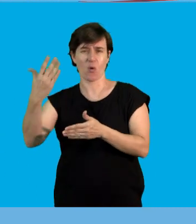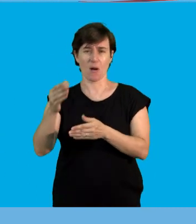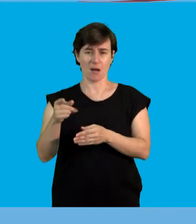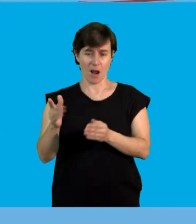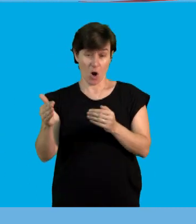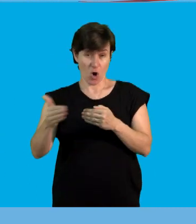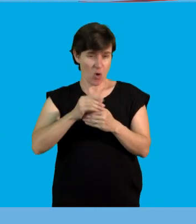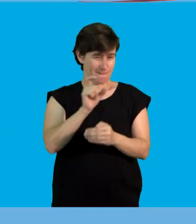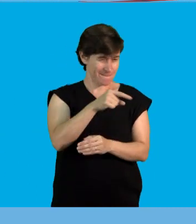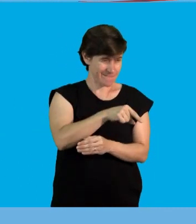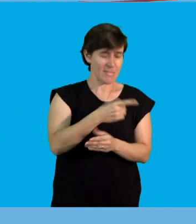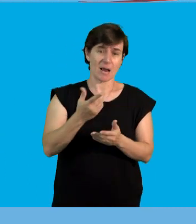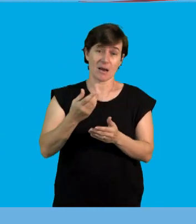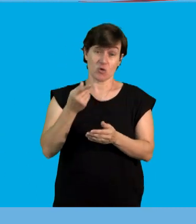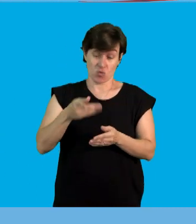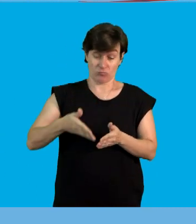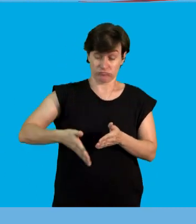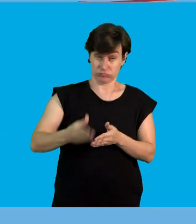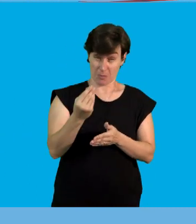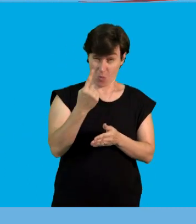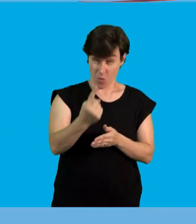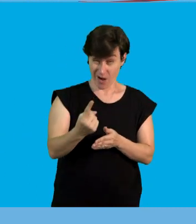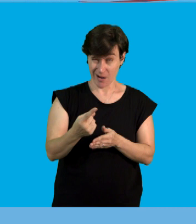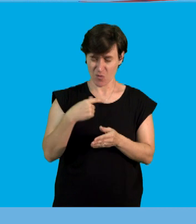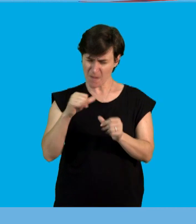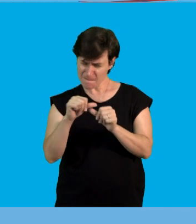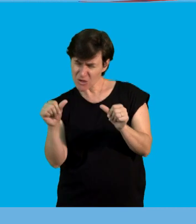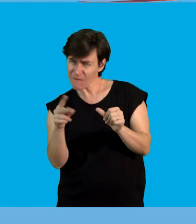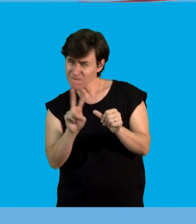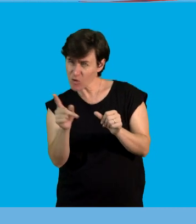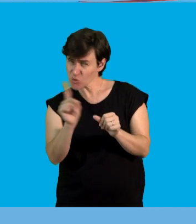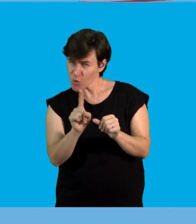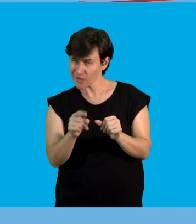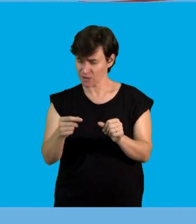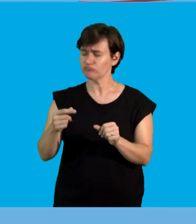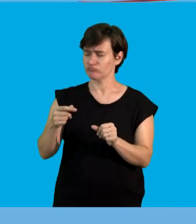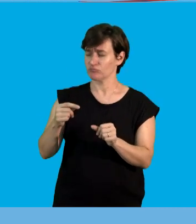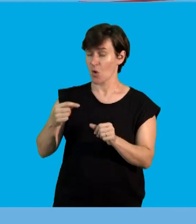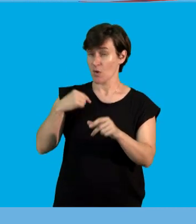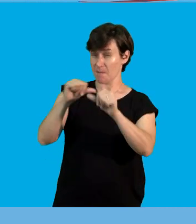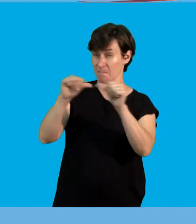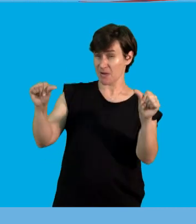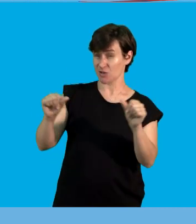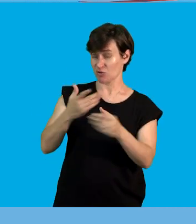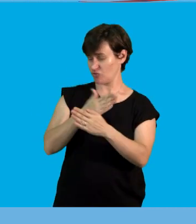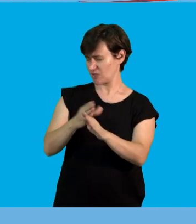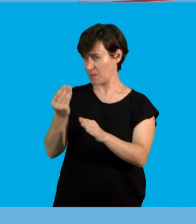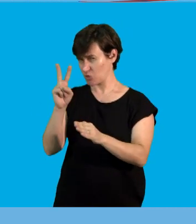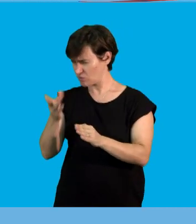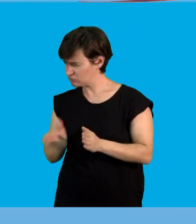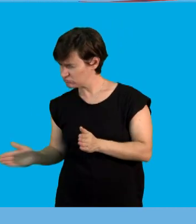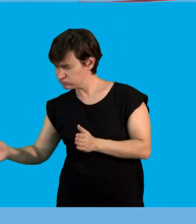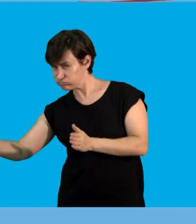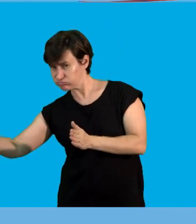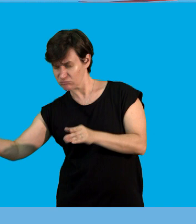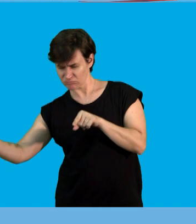here. So the potential difference at resistor number 1 is going to be the same as that on resistor number 2, and also going to be the same